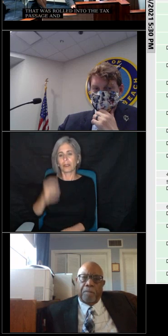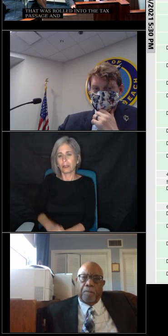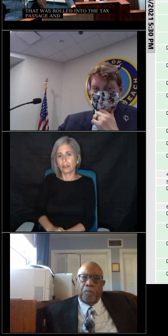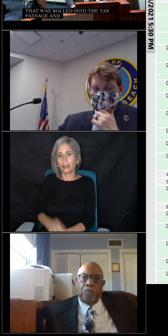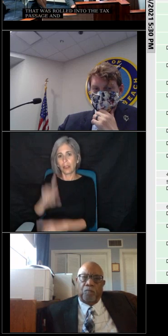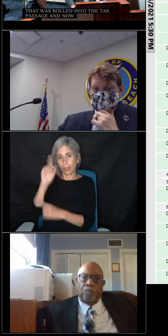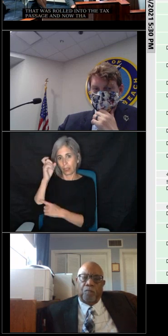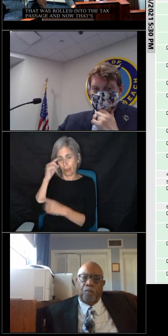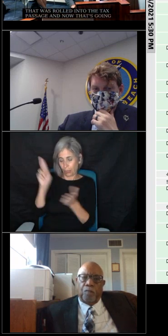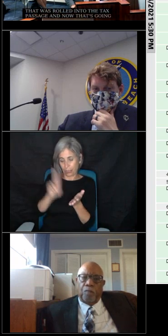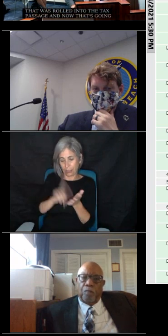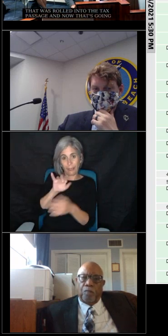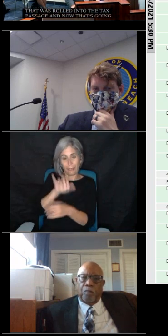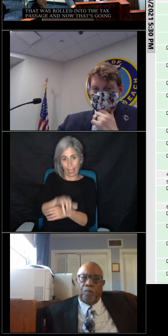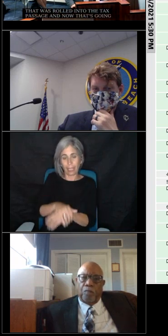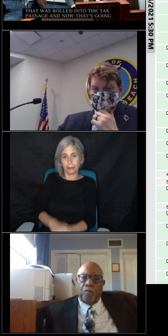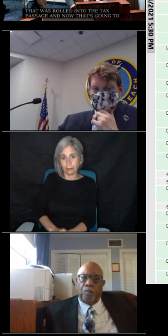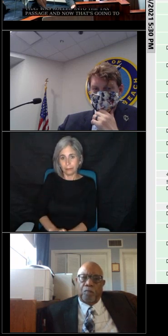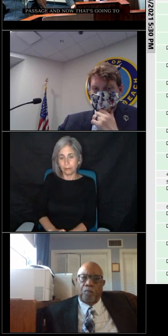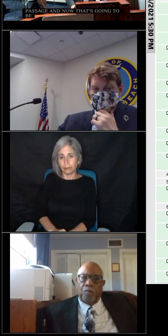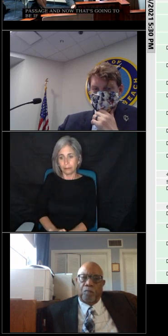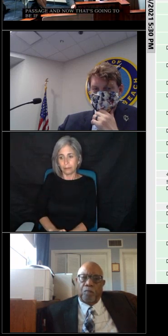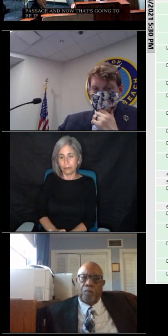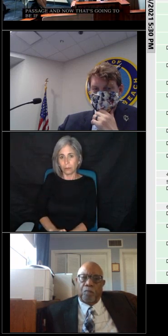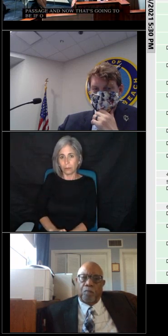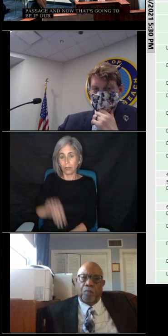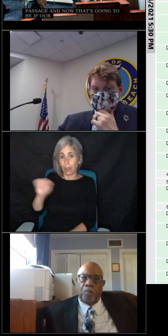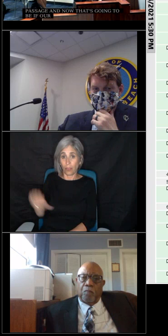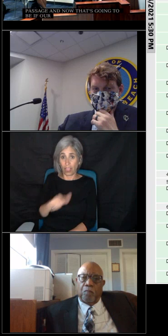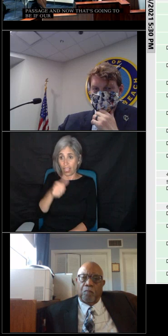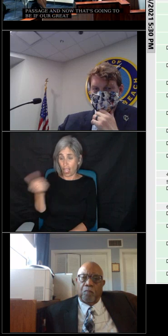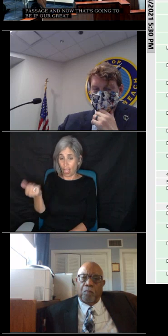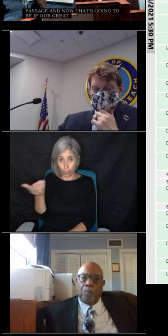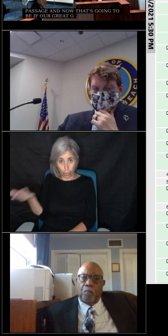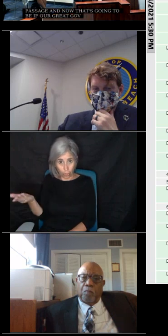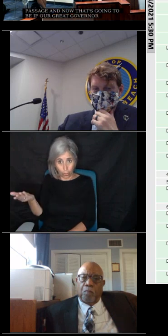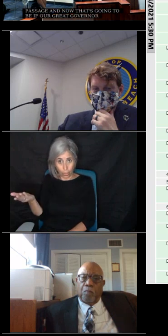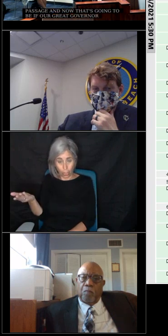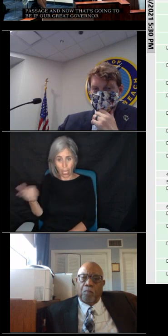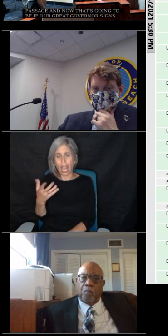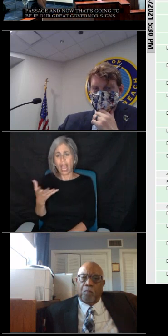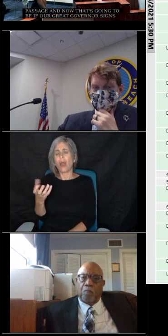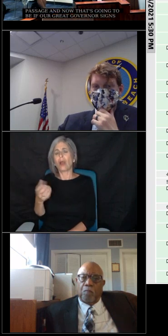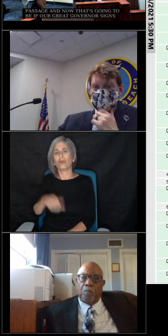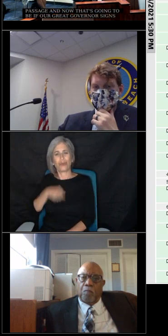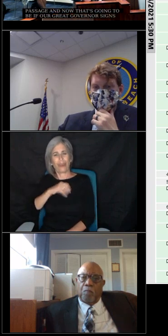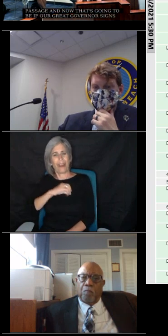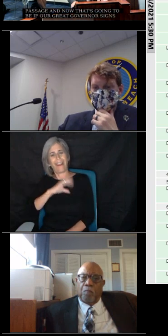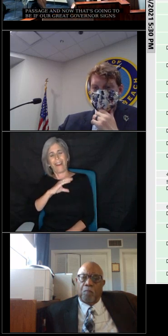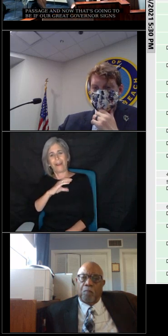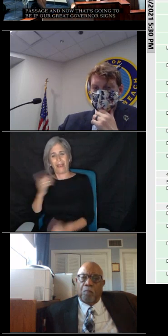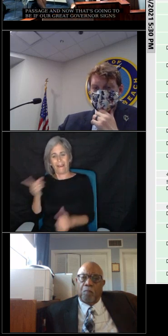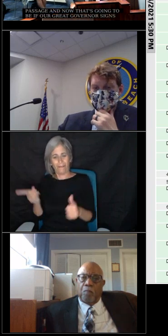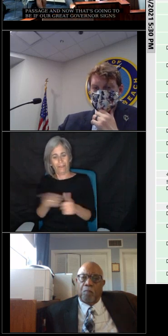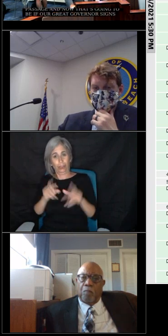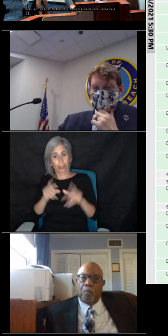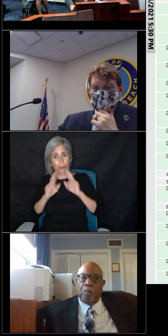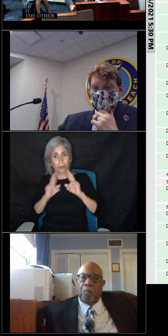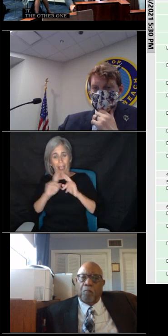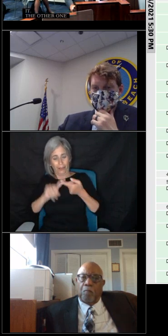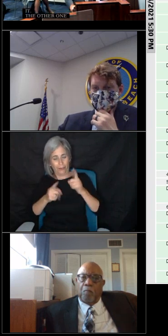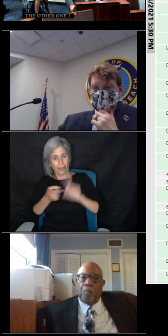governor signs it. And the other one I was proud, and for my first responder friends out there, as